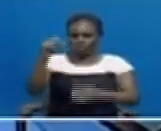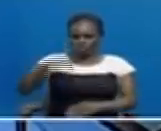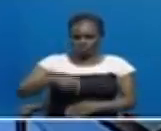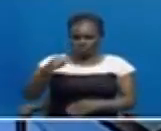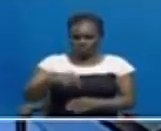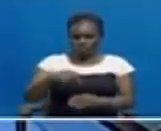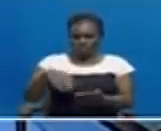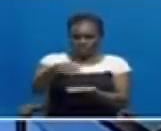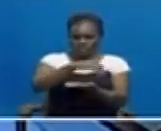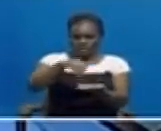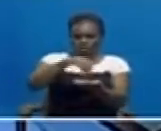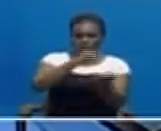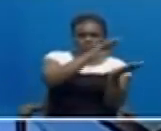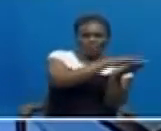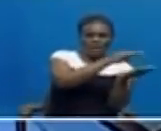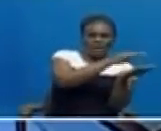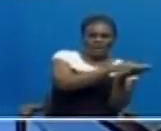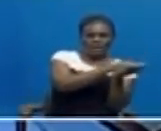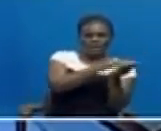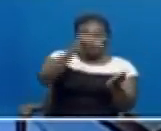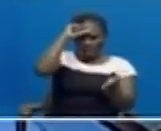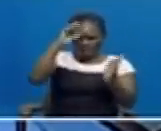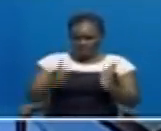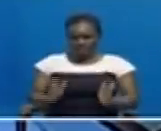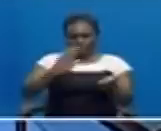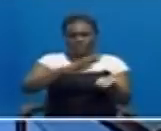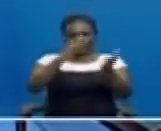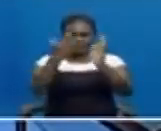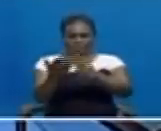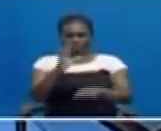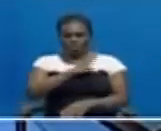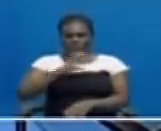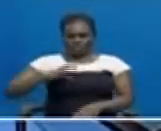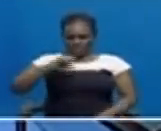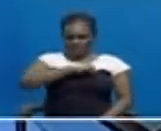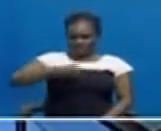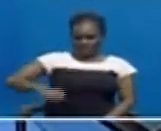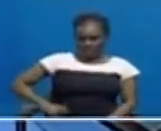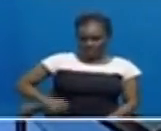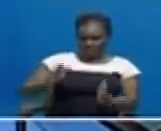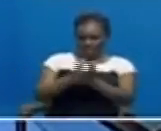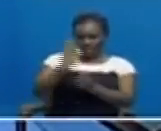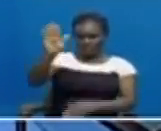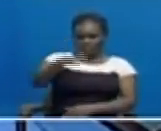when the central bank governor appeared before the finance committees of both the Senate and the National Assembly,